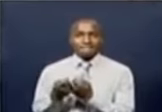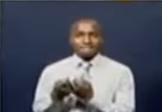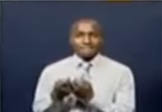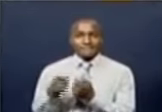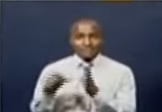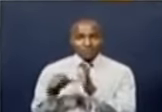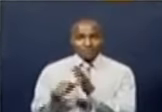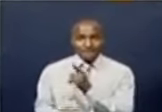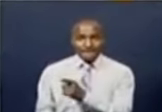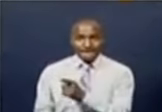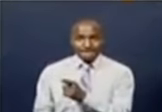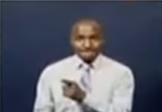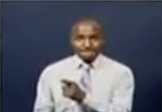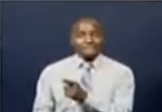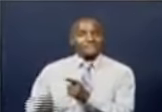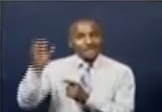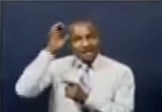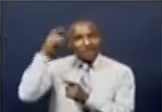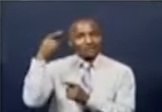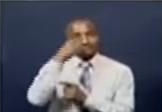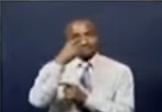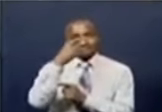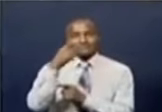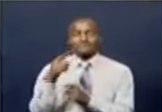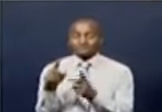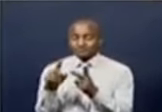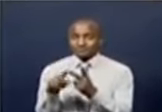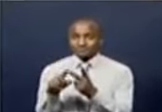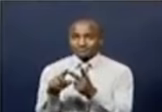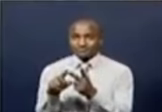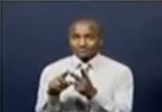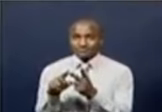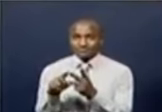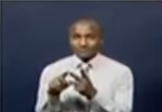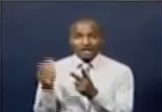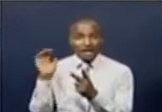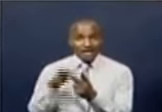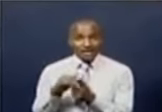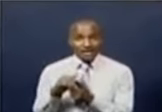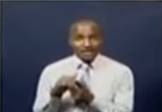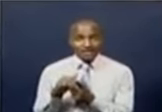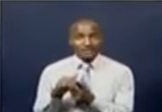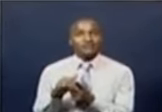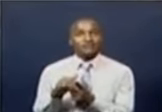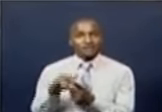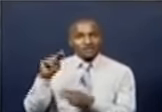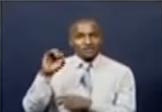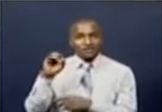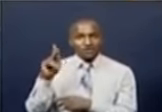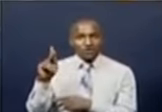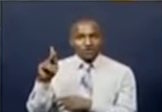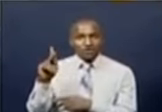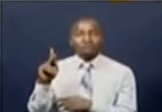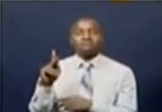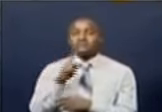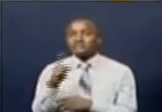one, two, which went to a laureate, which is perfectly well. Okay. Then secondly, by again, allowing NOC to dictate where the camp